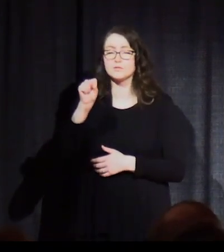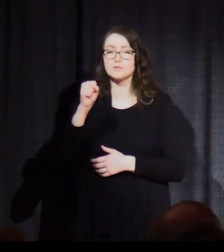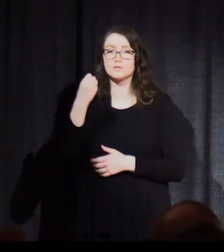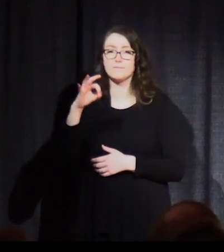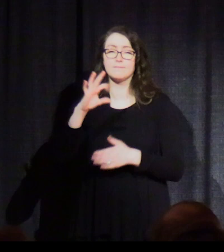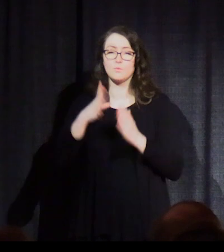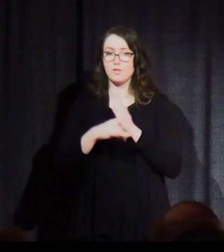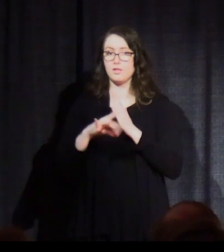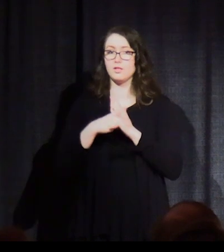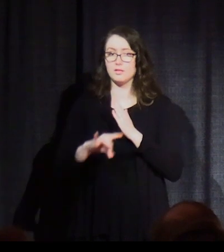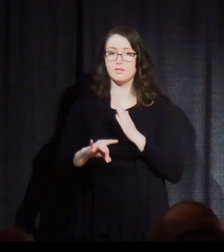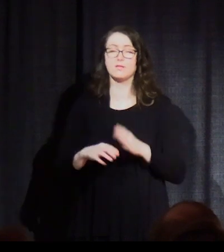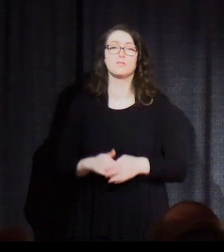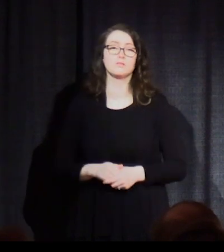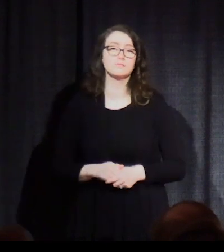oil.